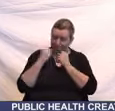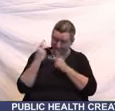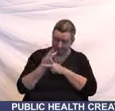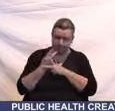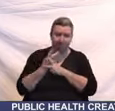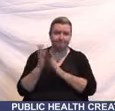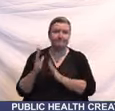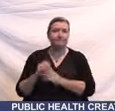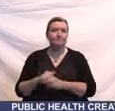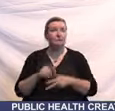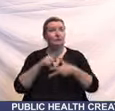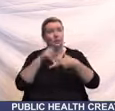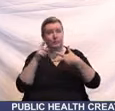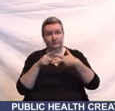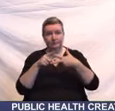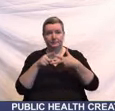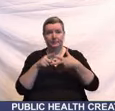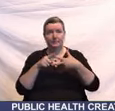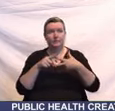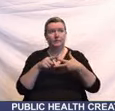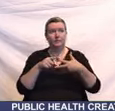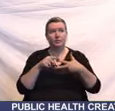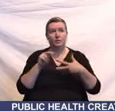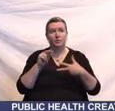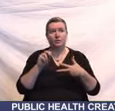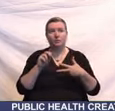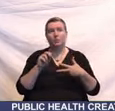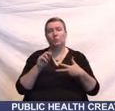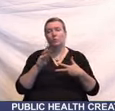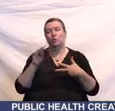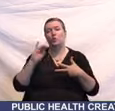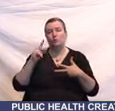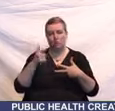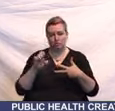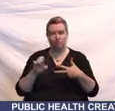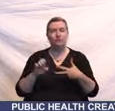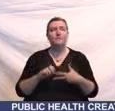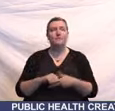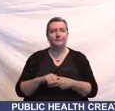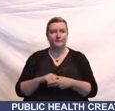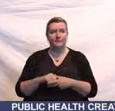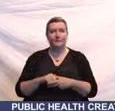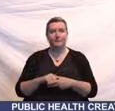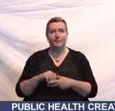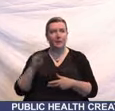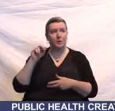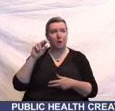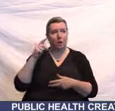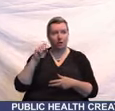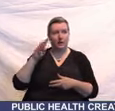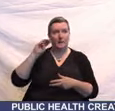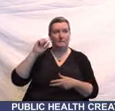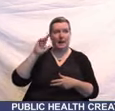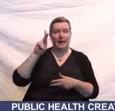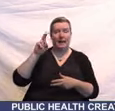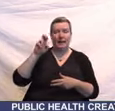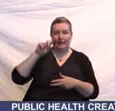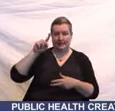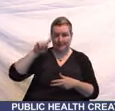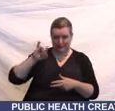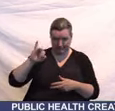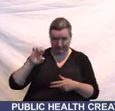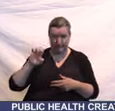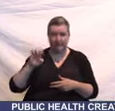down to Woodbridge, which was the longtime home of Margaret McKenzie, who was 93 years